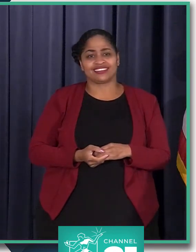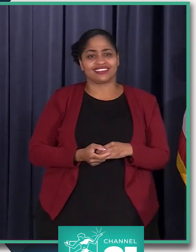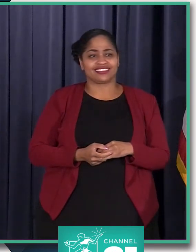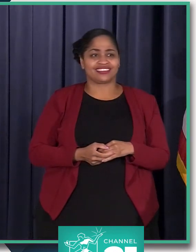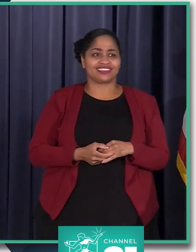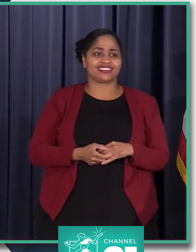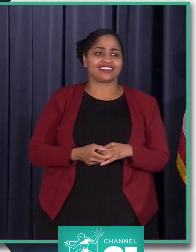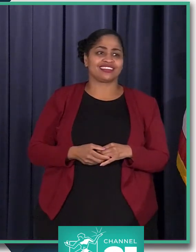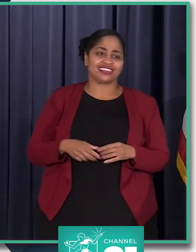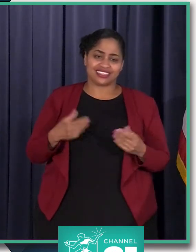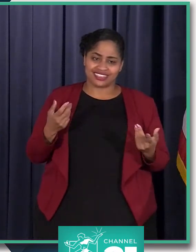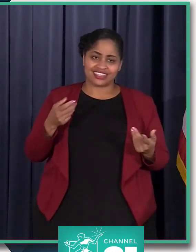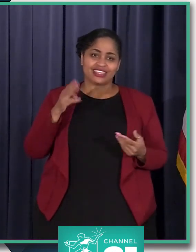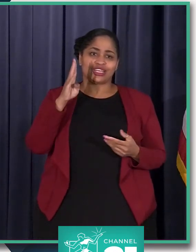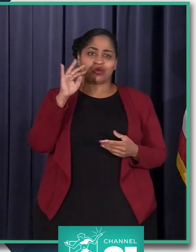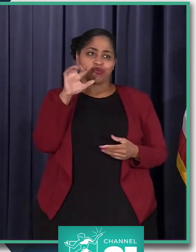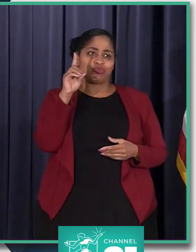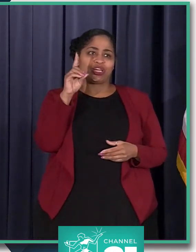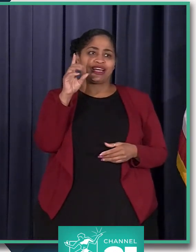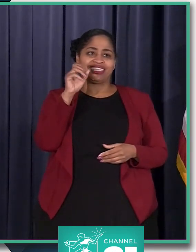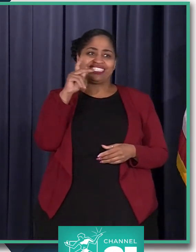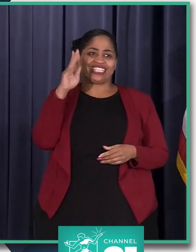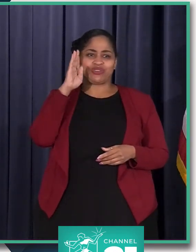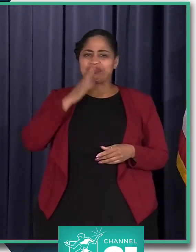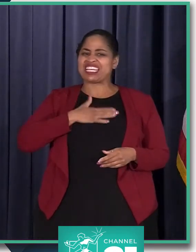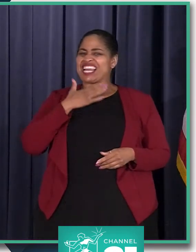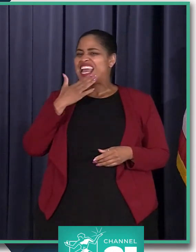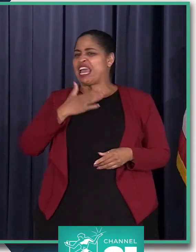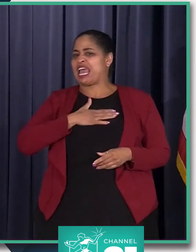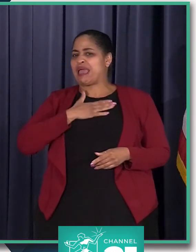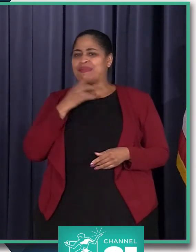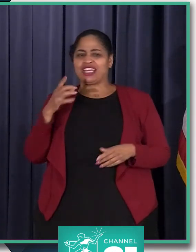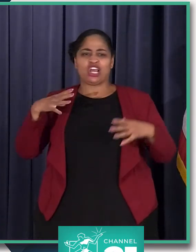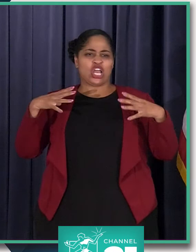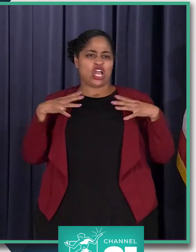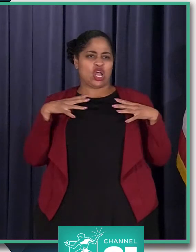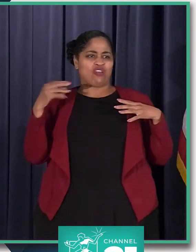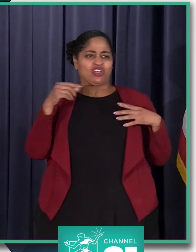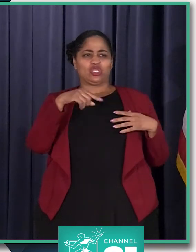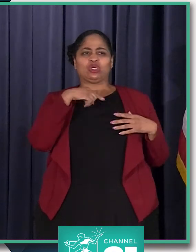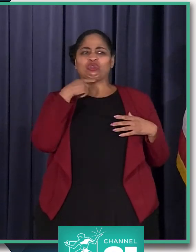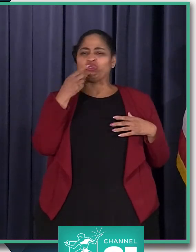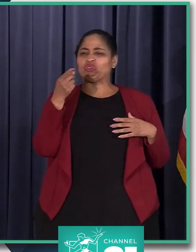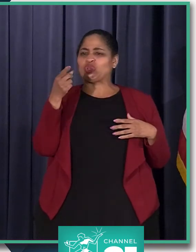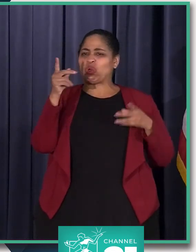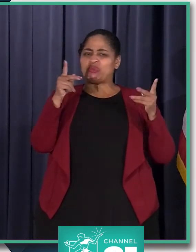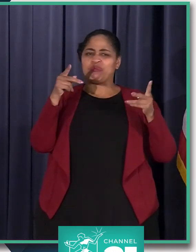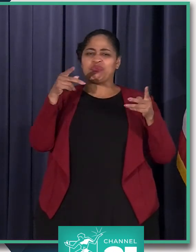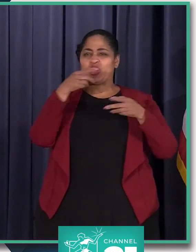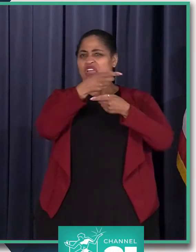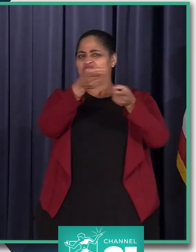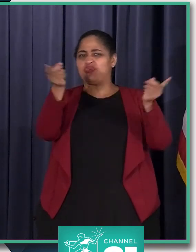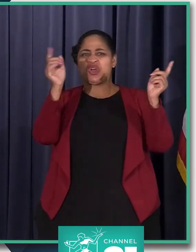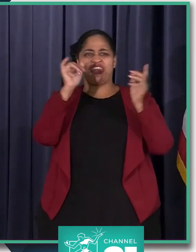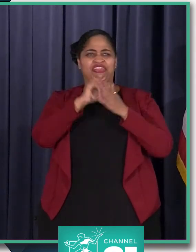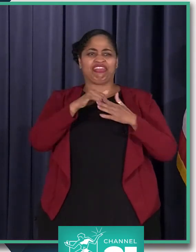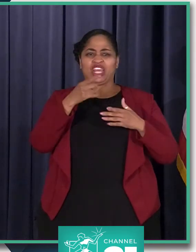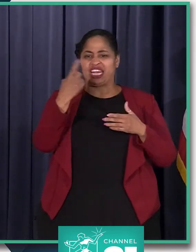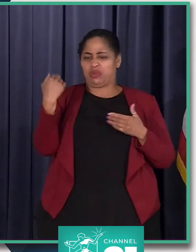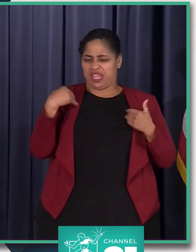Brad Dick will be glad to know he took the day off and you told everybody in this town there are things laying around. All